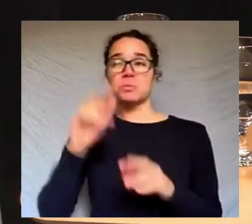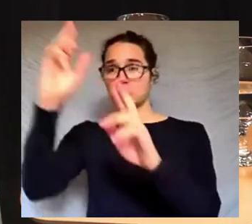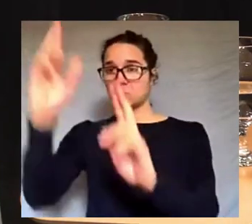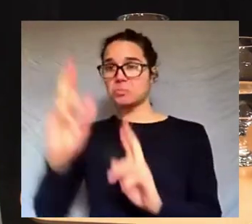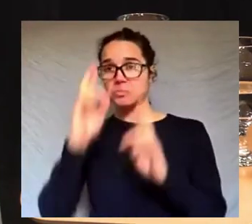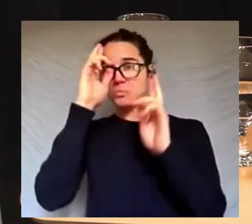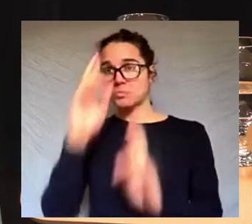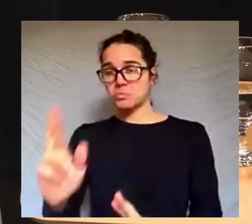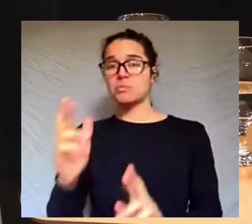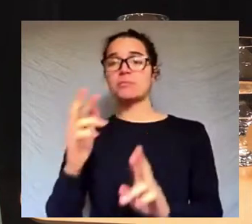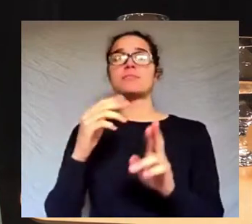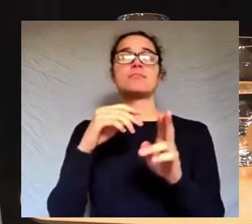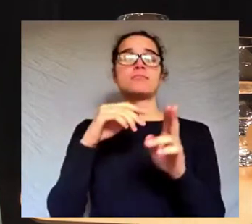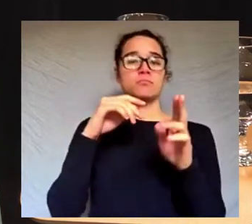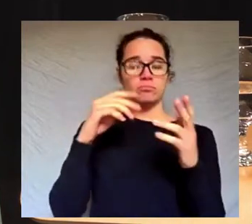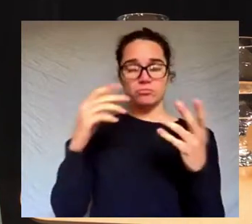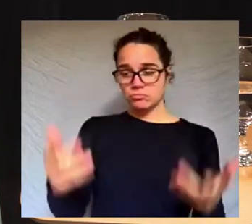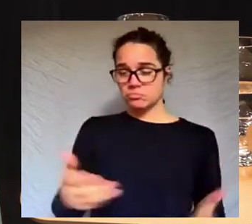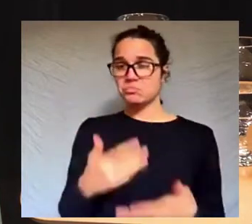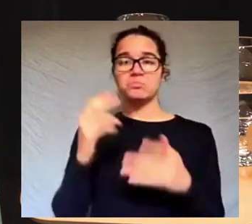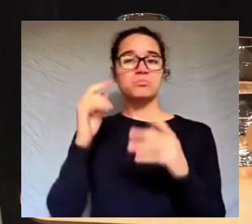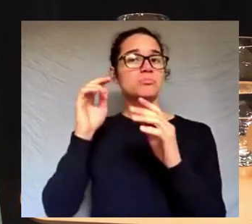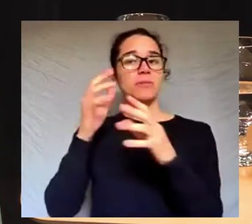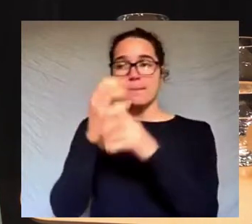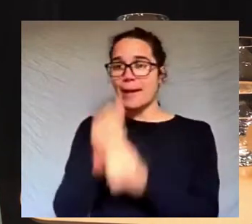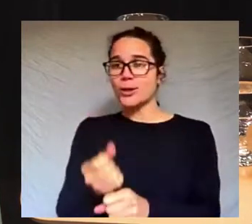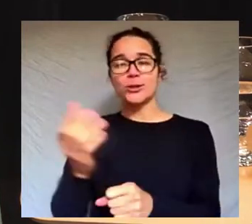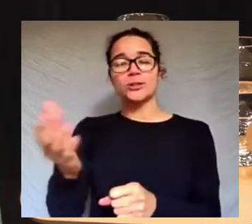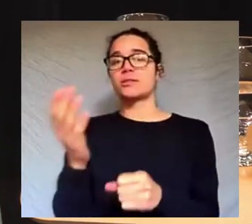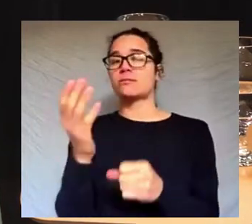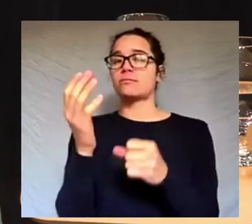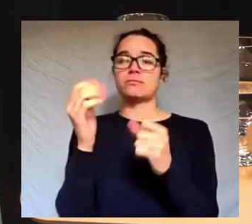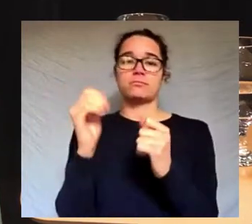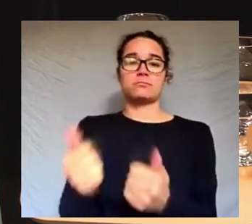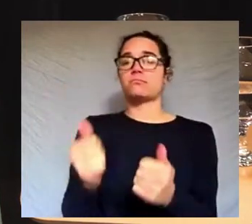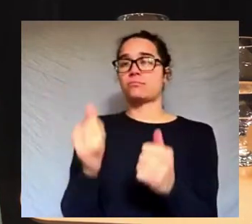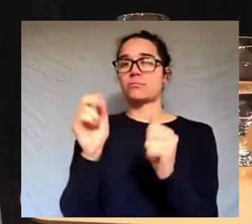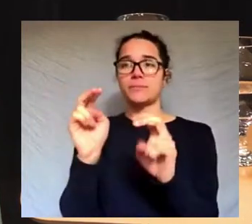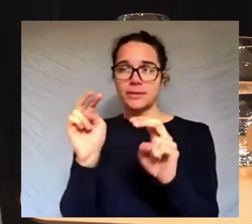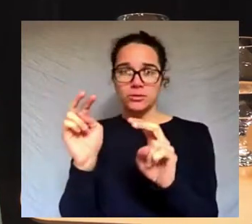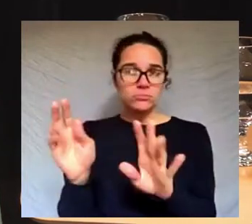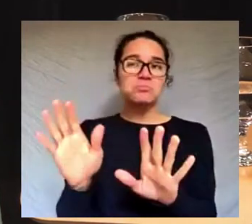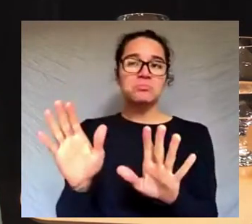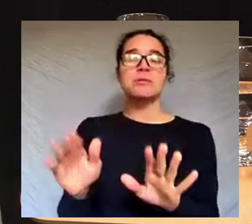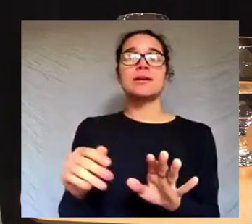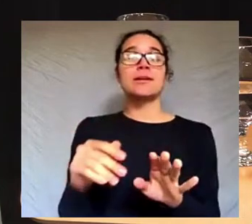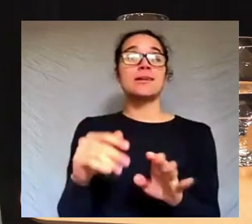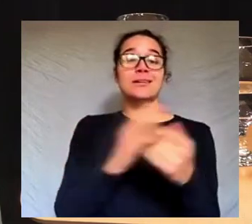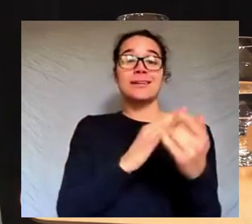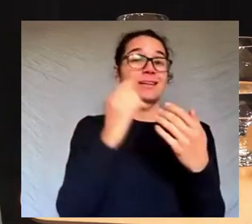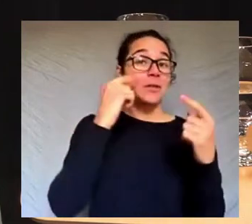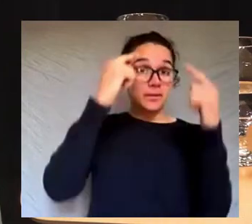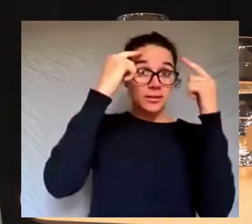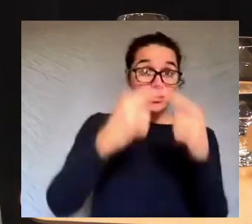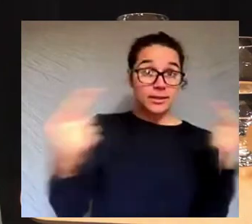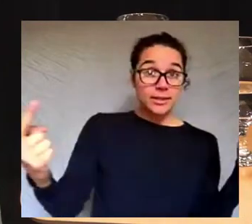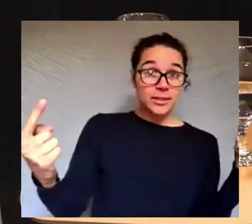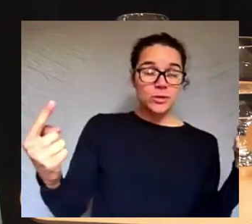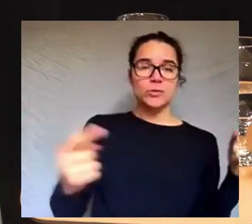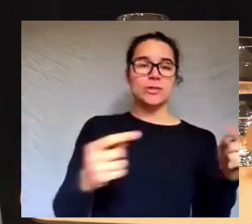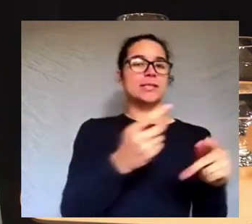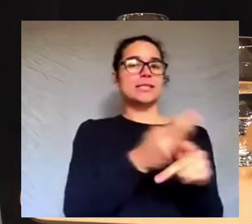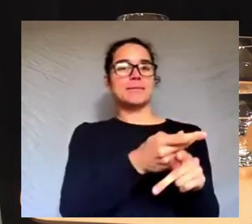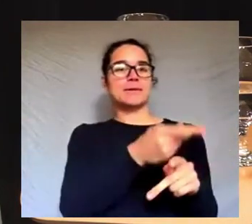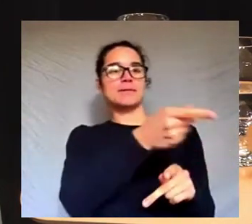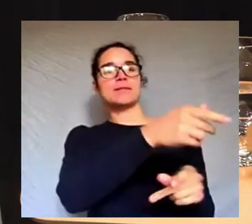I respect her very much. Even when we disagree deeply about the merits, we keep it to the merits, we keep it in our